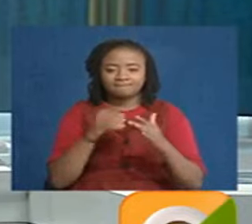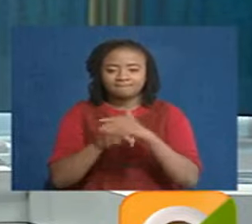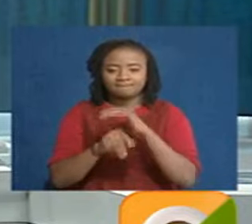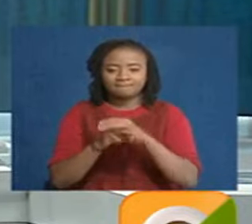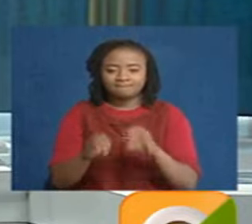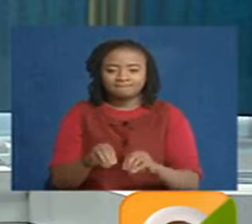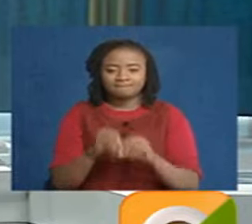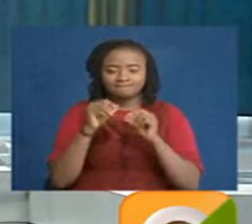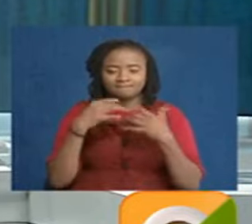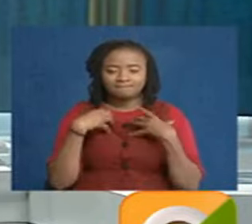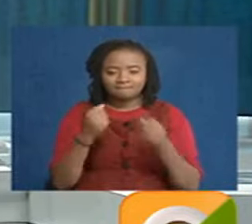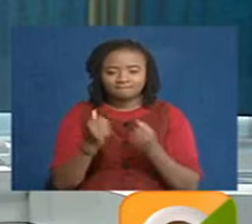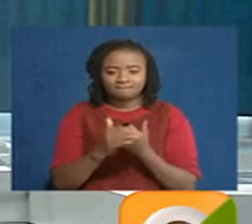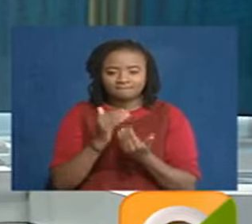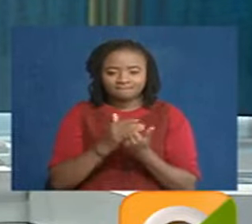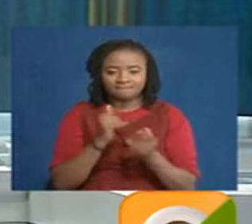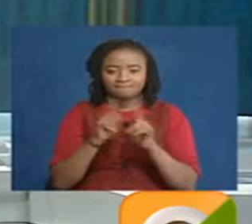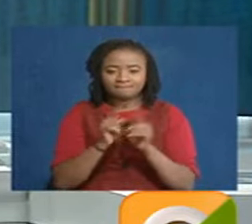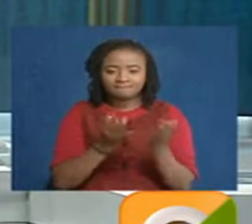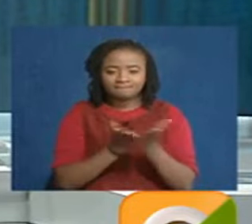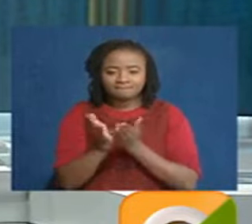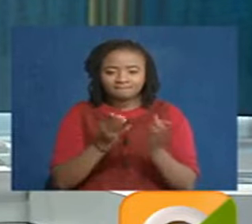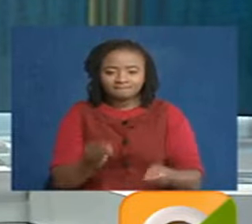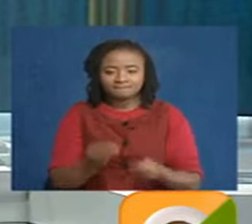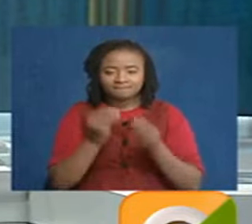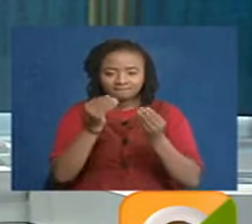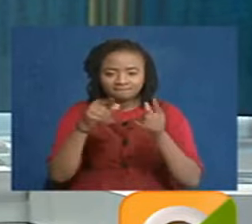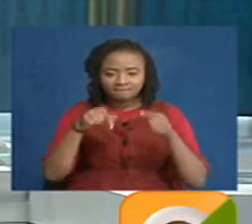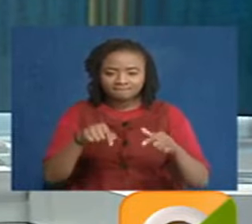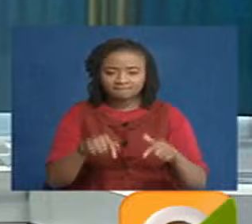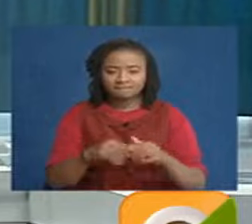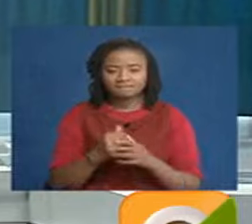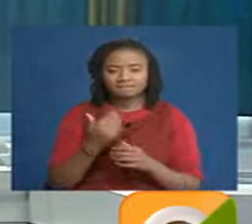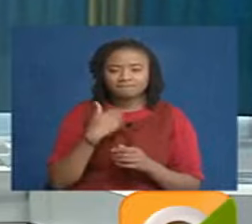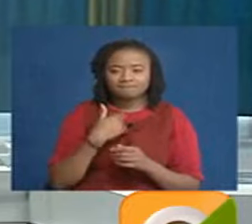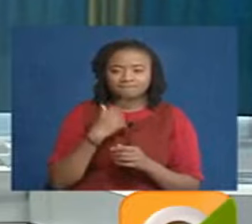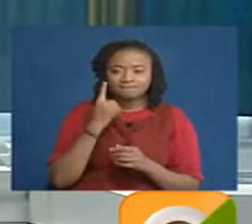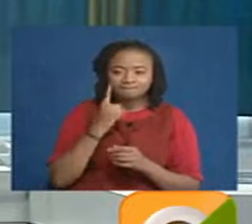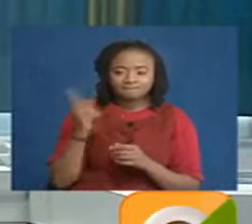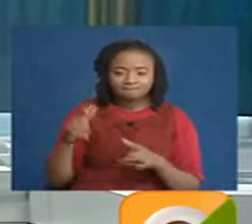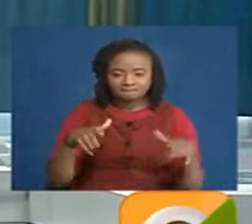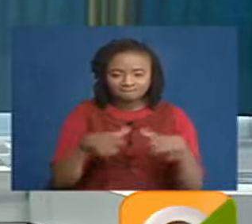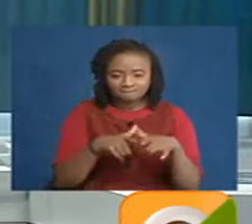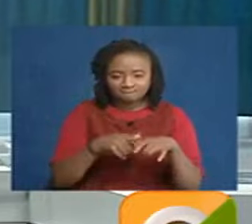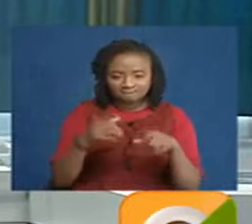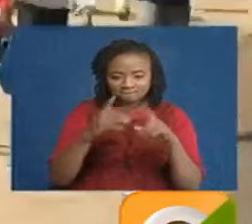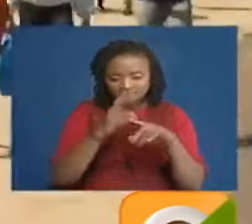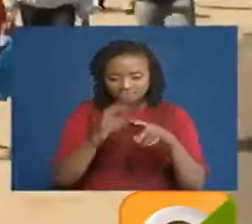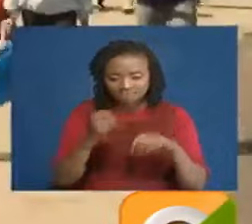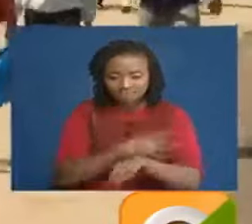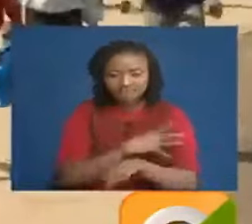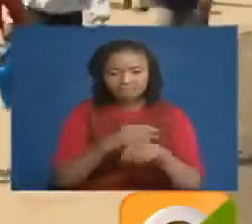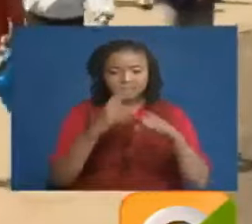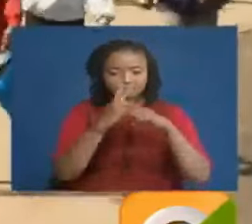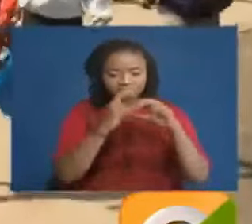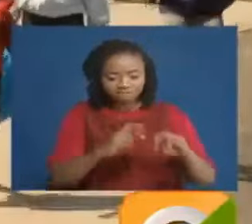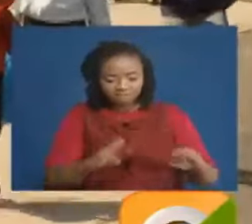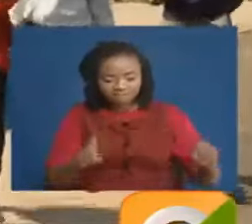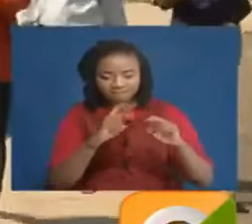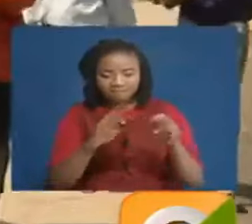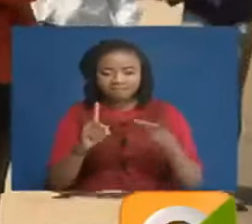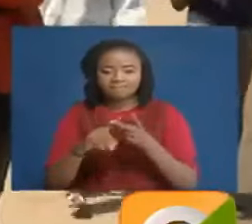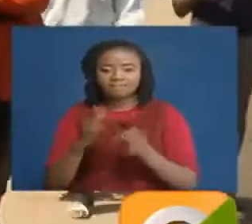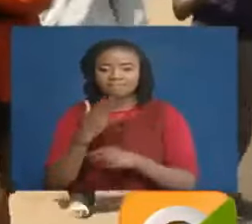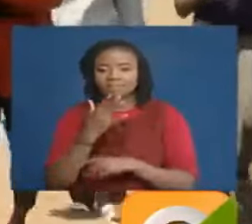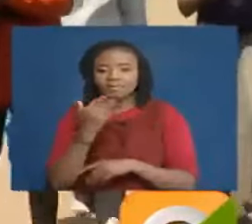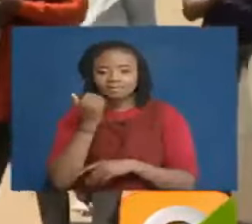country. Services offered at today's camp include cancer screenings for cervical, breast and prostate cancers, blood sugar